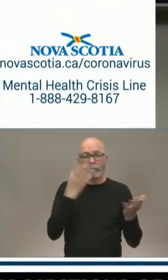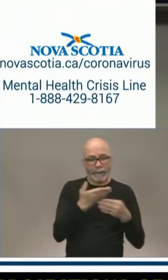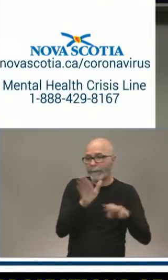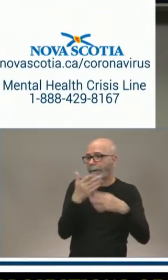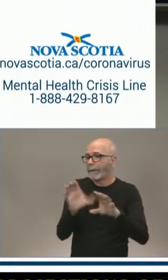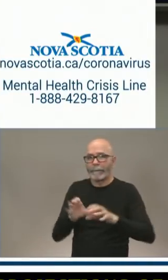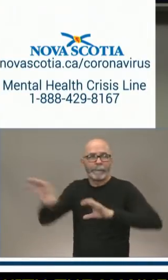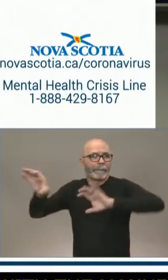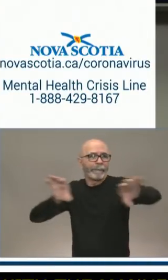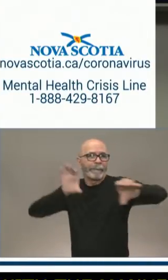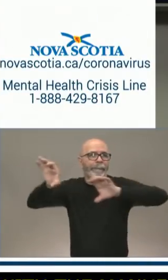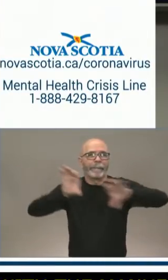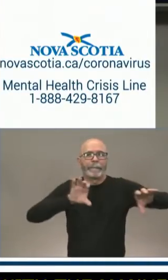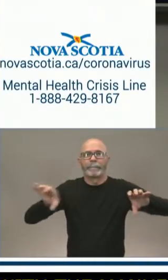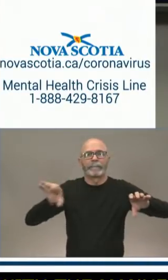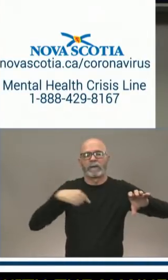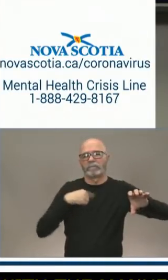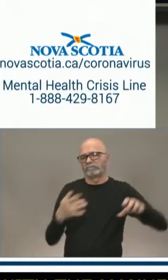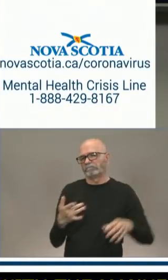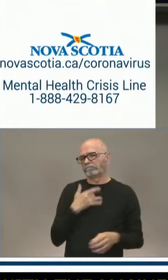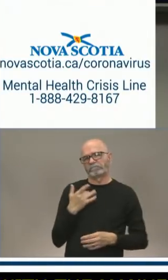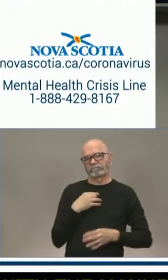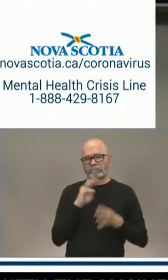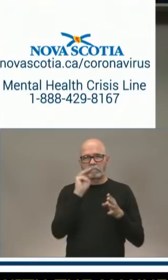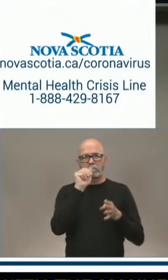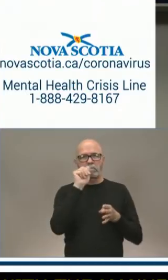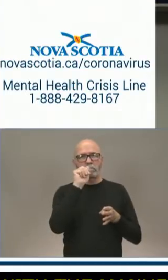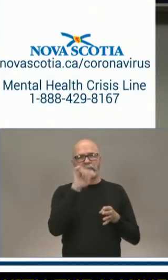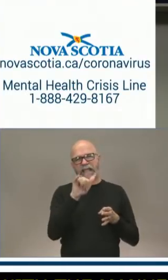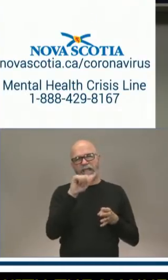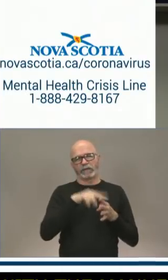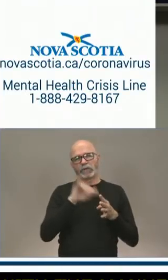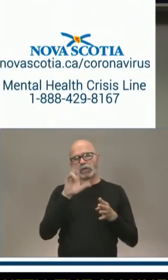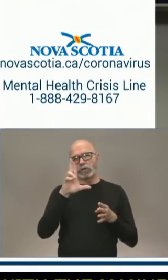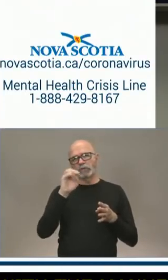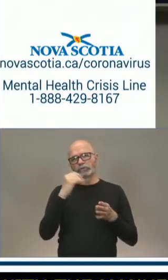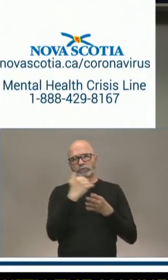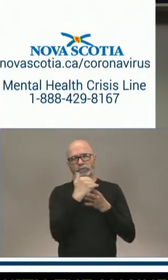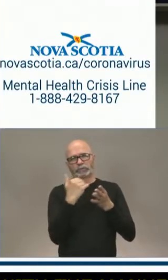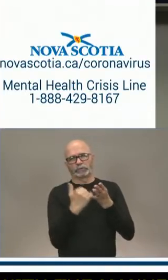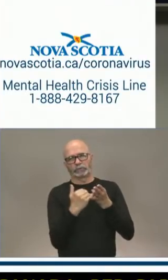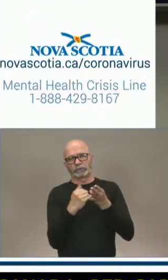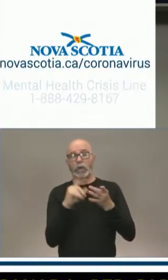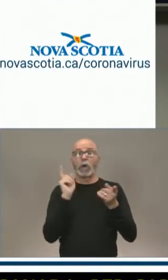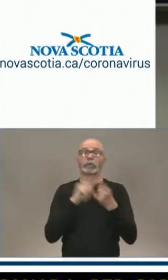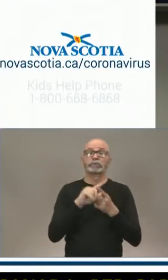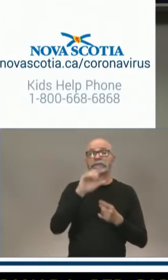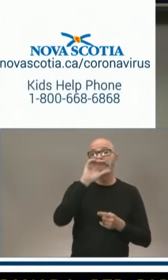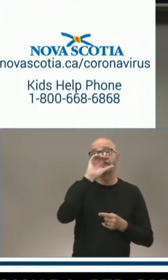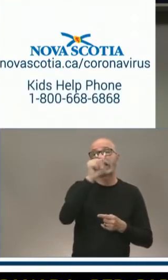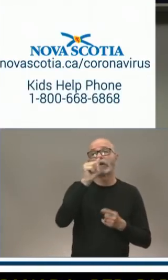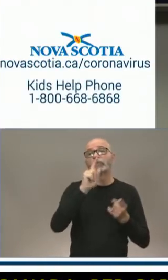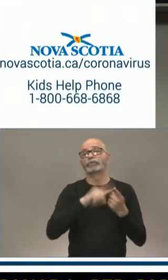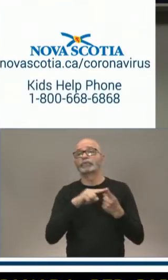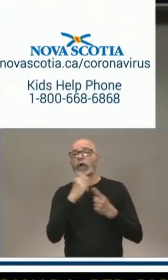May and June, we expect to get 10 to 12,000 doses per day. Or enough